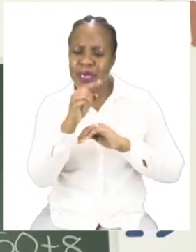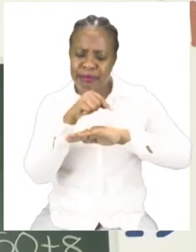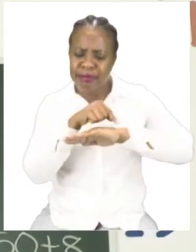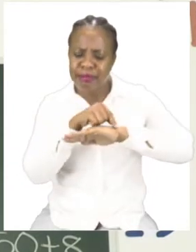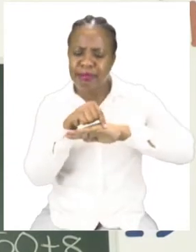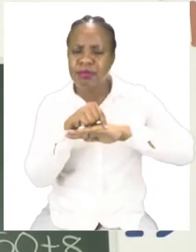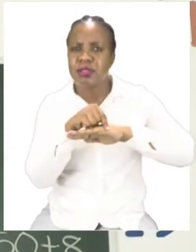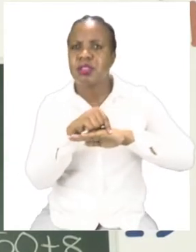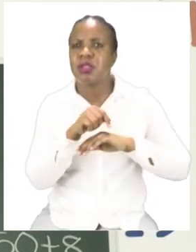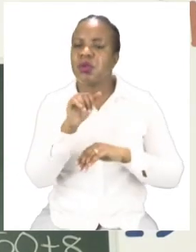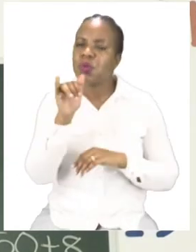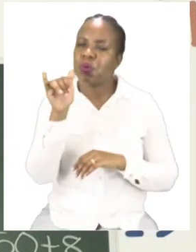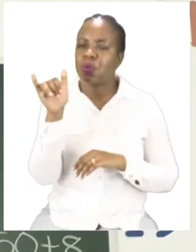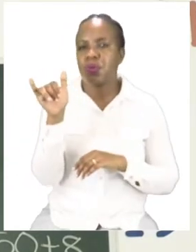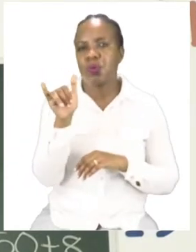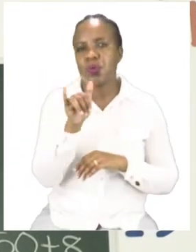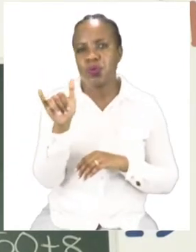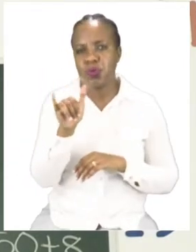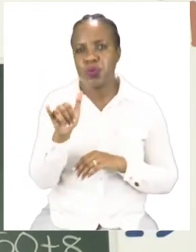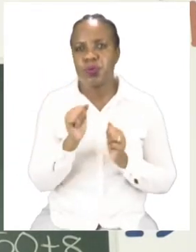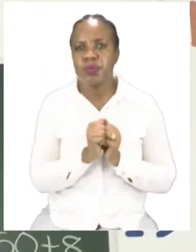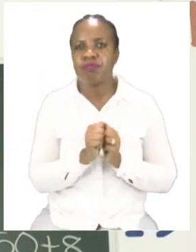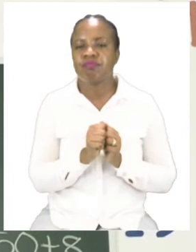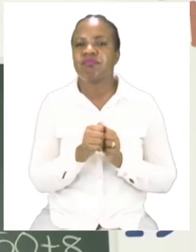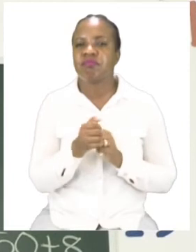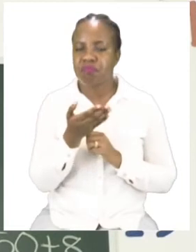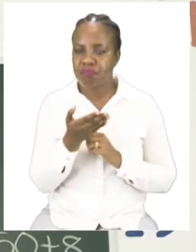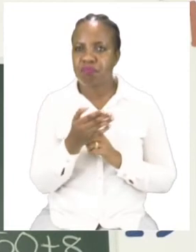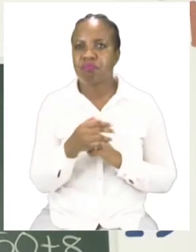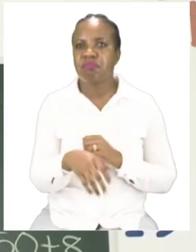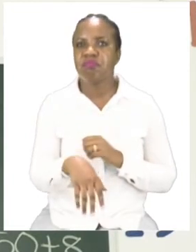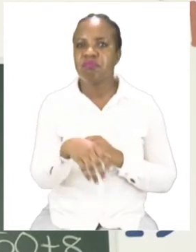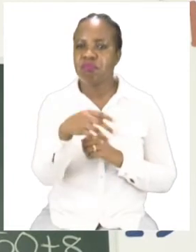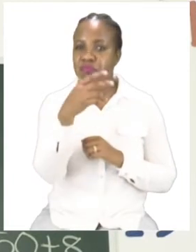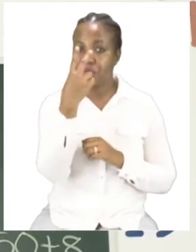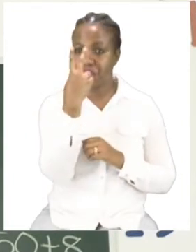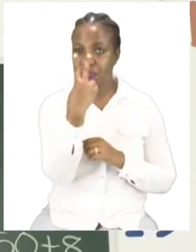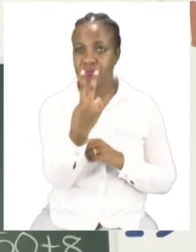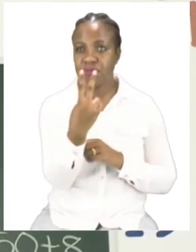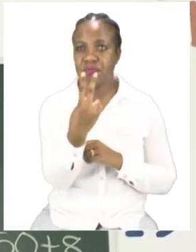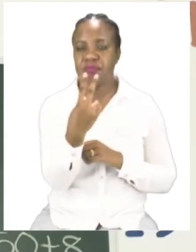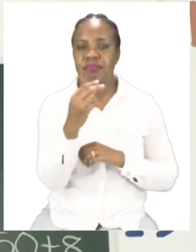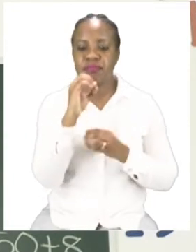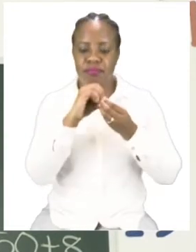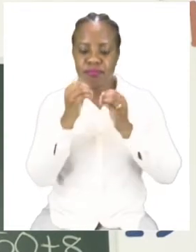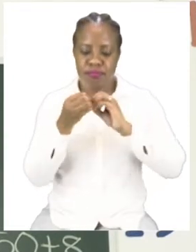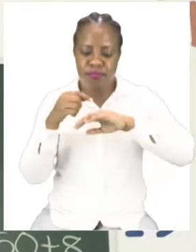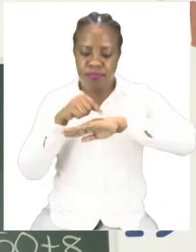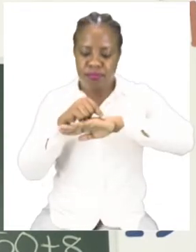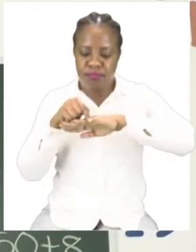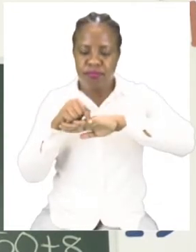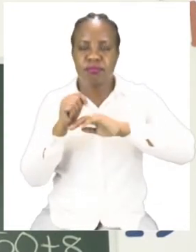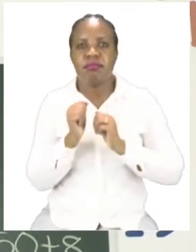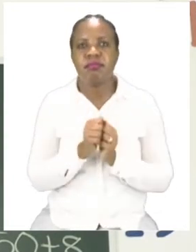is underlined. And in this case, our underlined digit is 2. So,